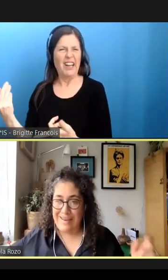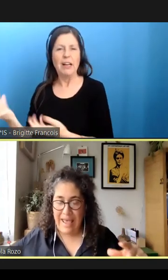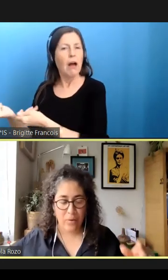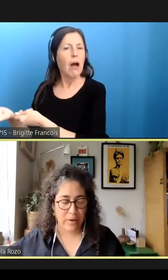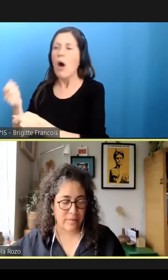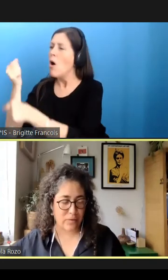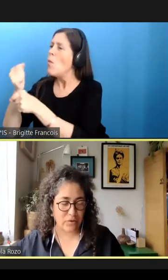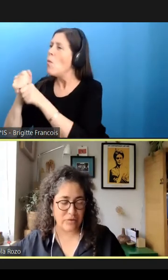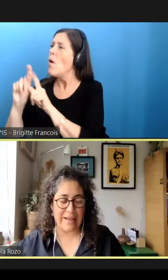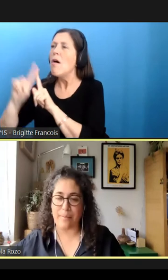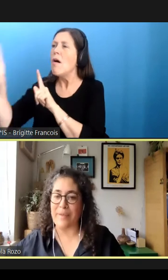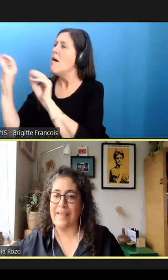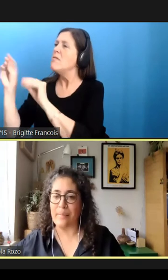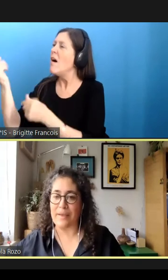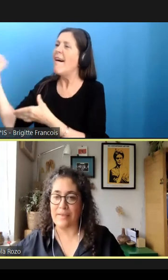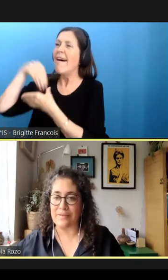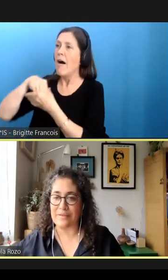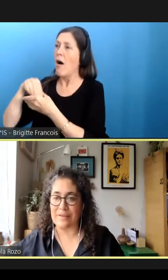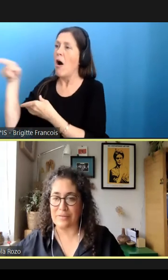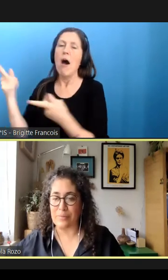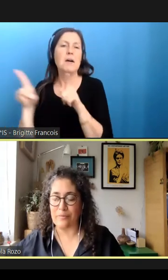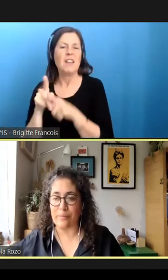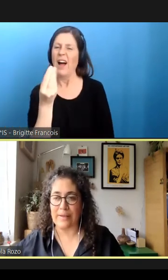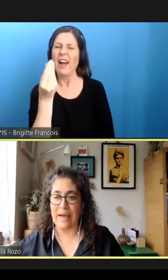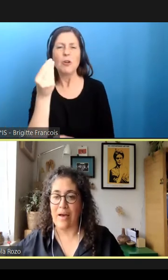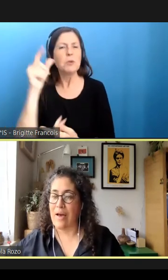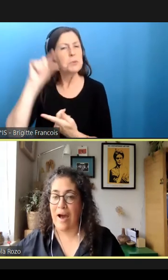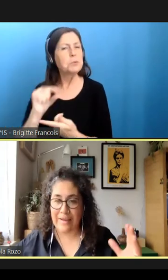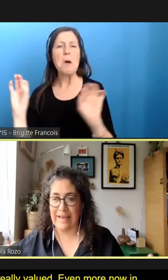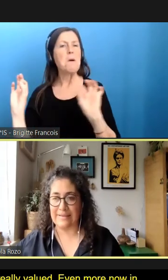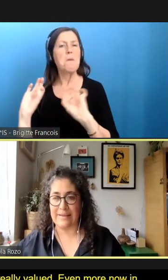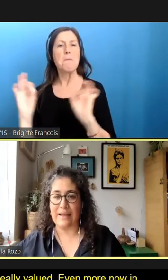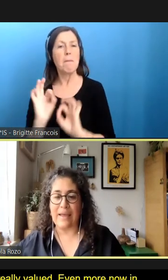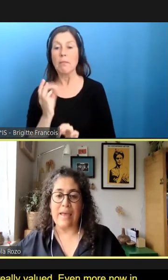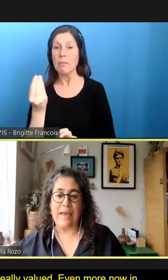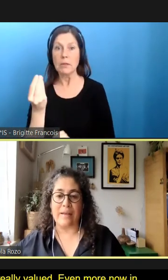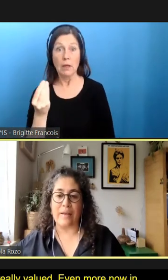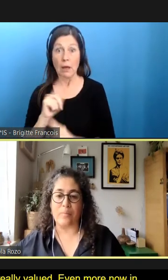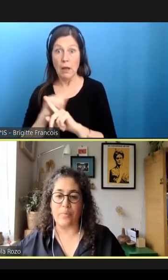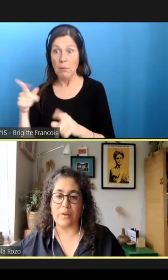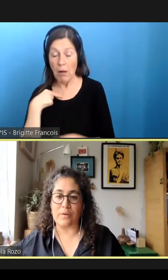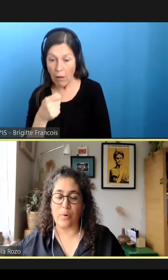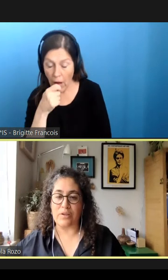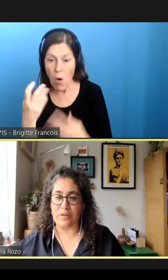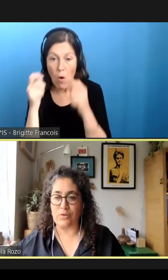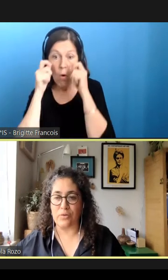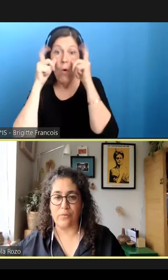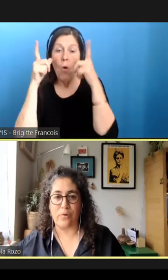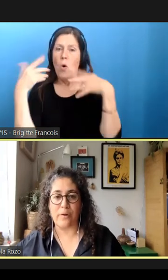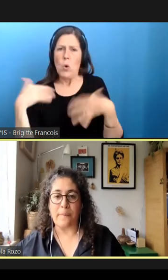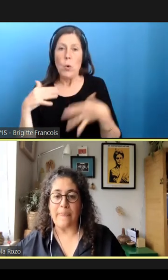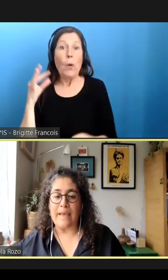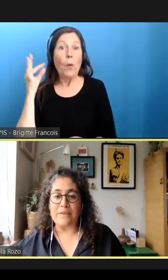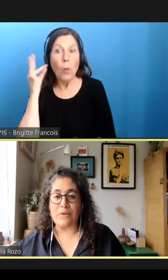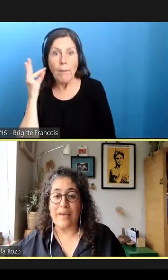more now in situations like the pandemic, this is being highlighted and brought it into the